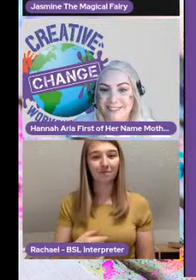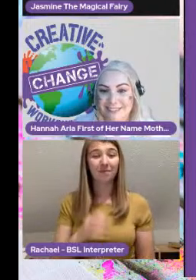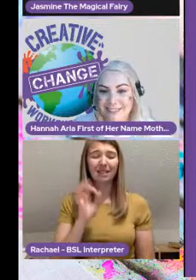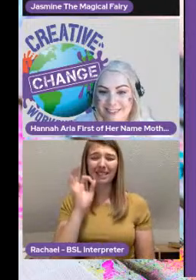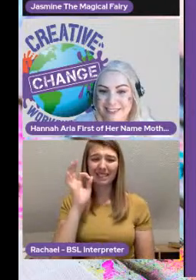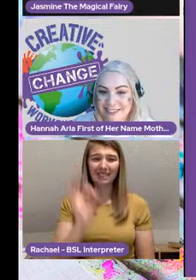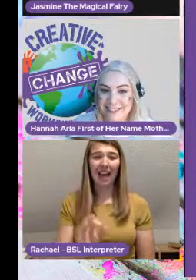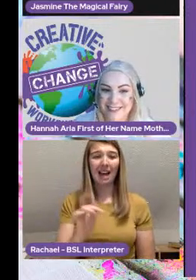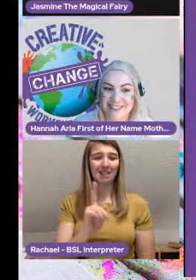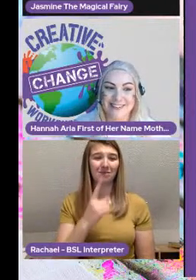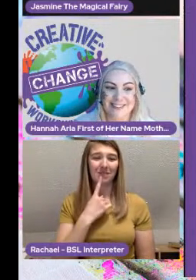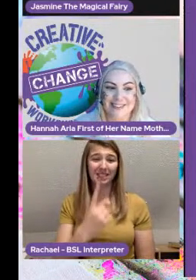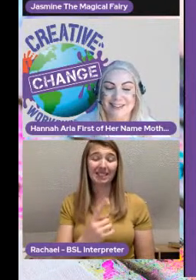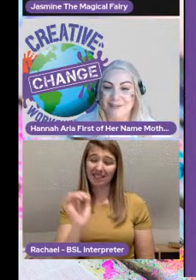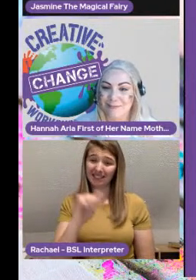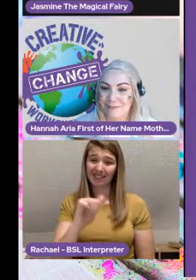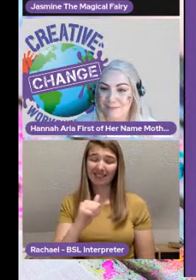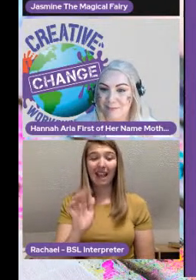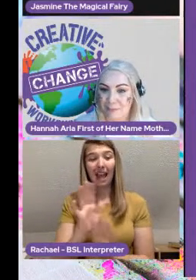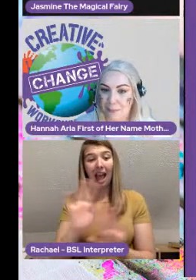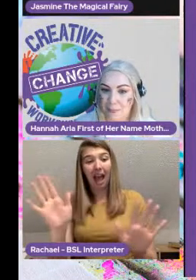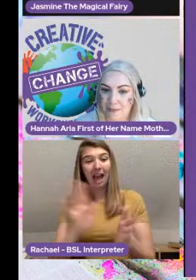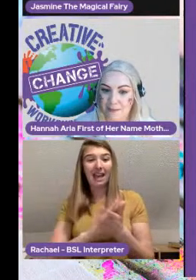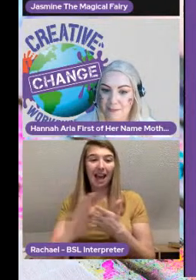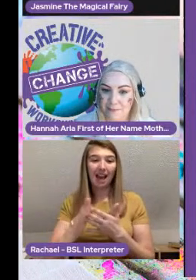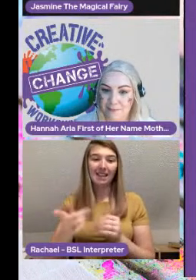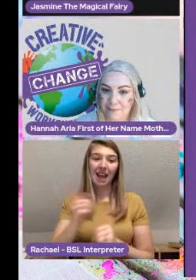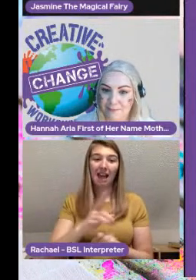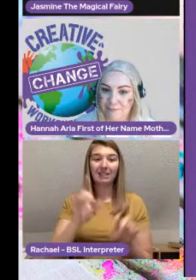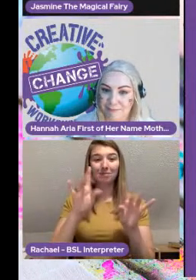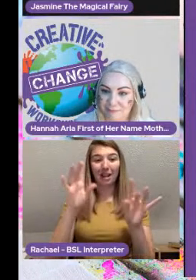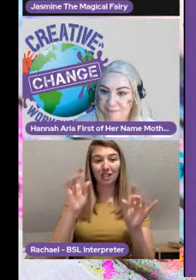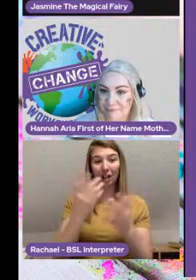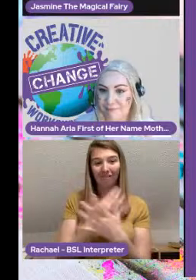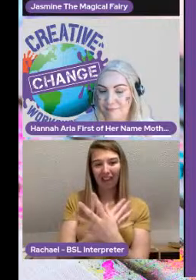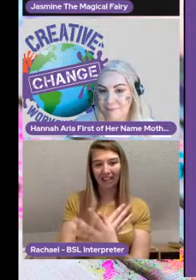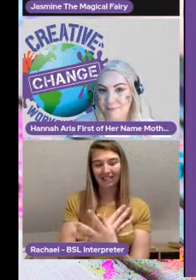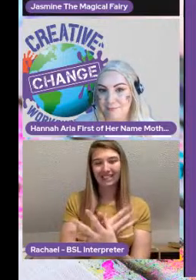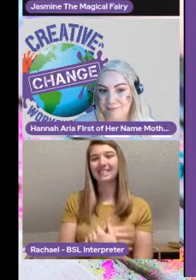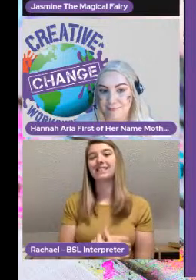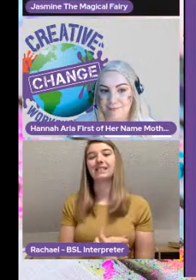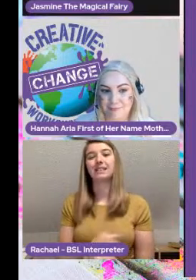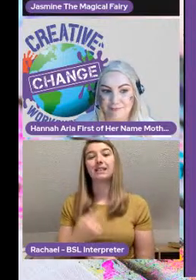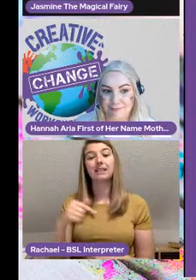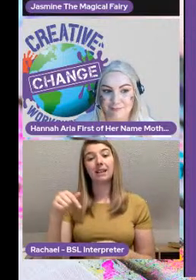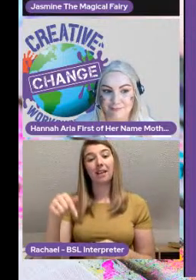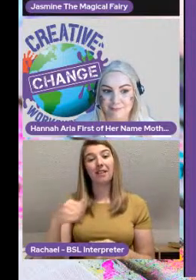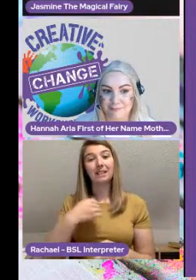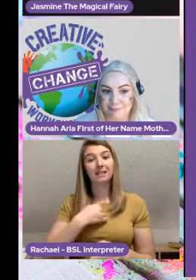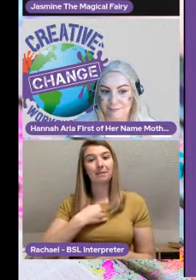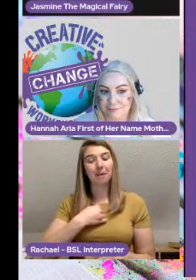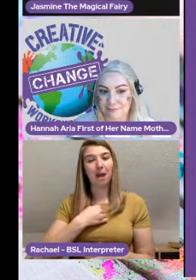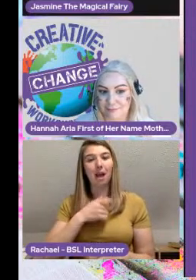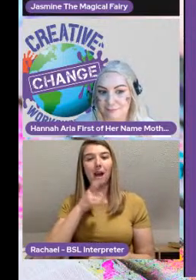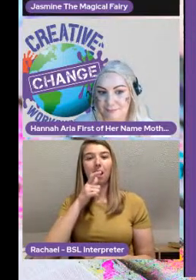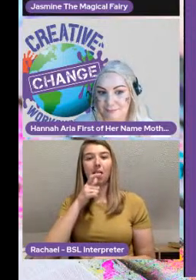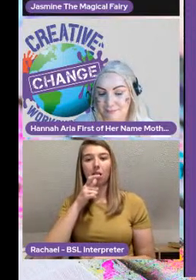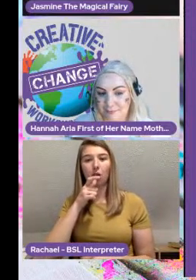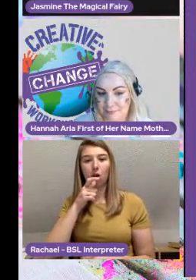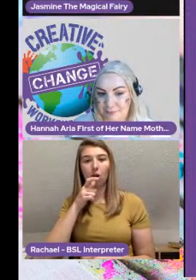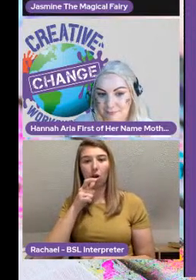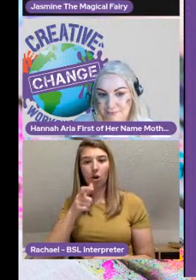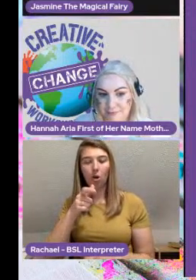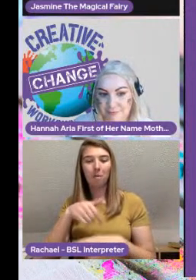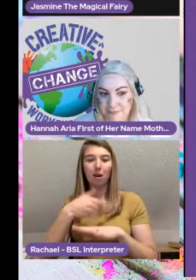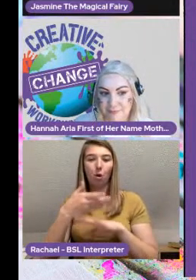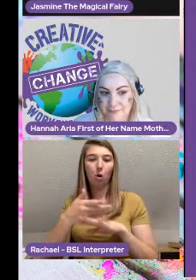said. She said, hi, Hannah and the magical fairies. This is my comment on a can inspired by the